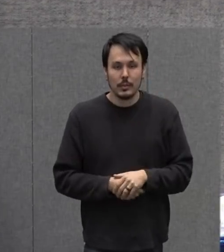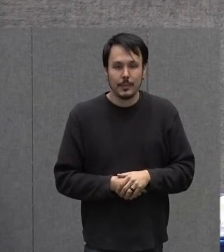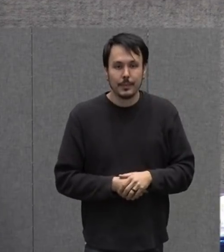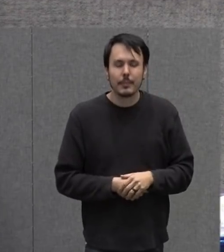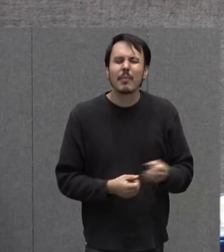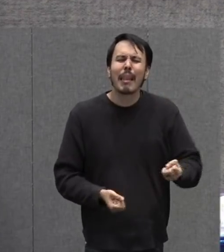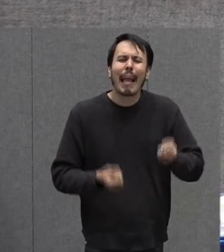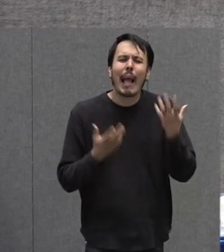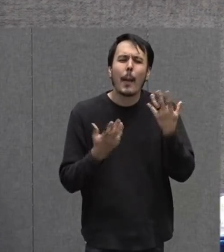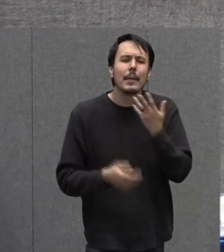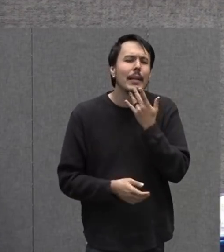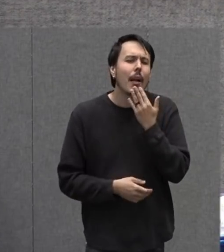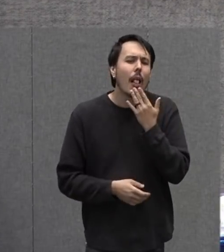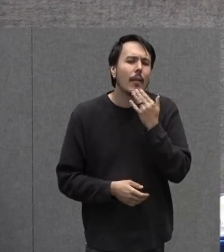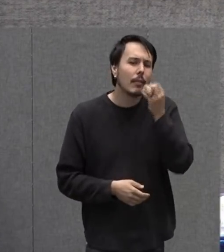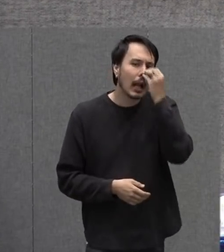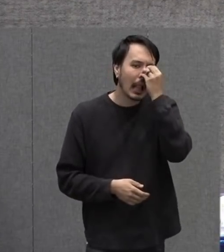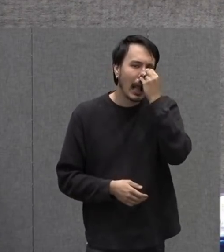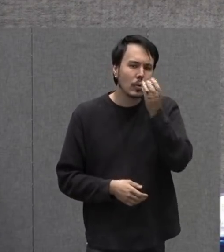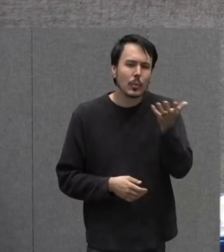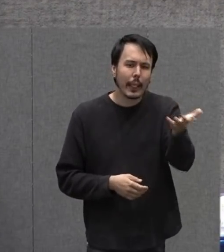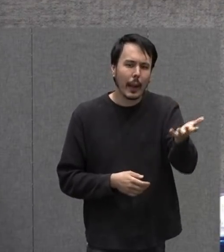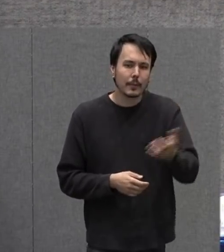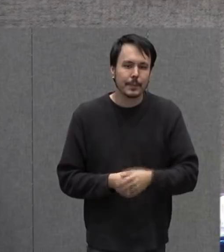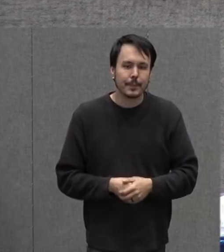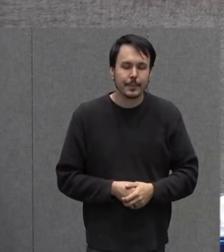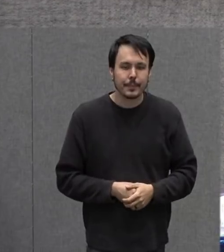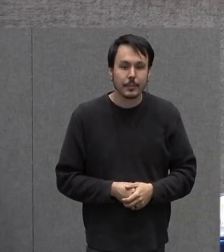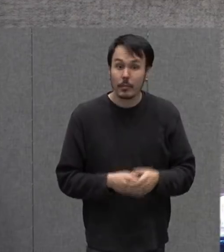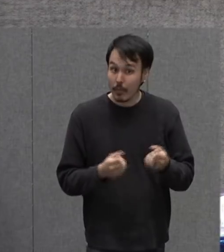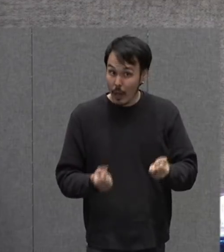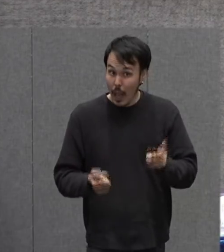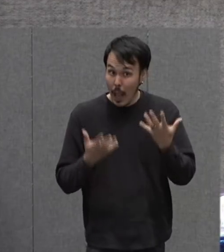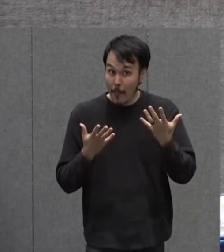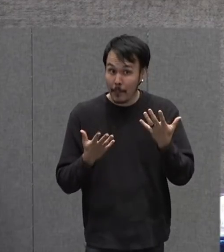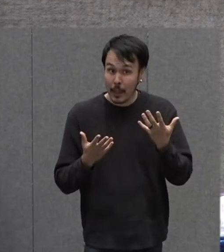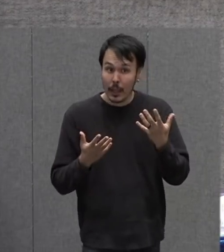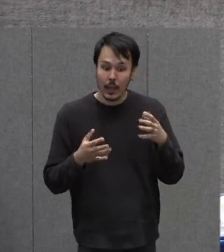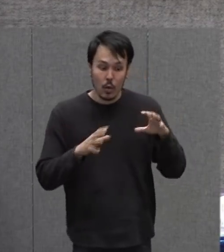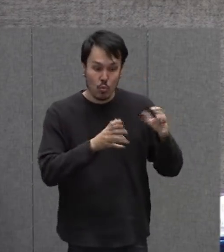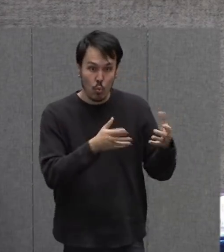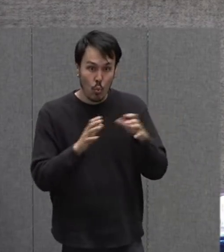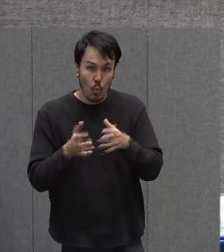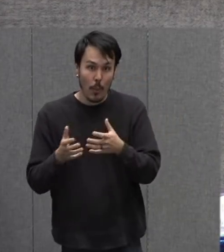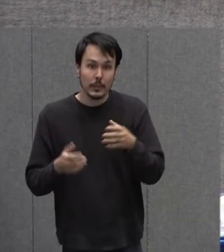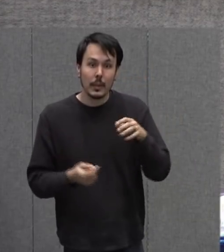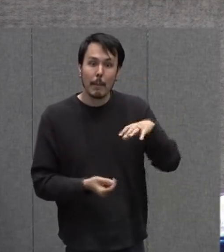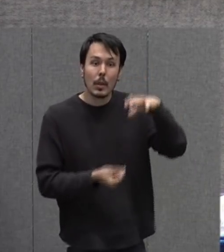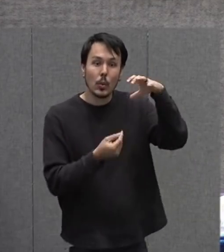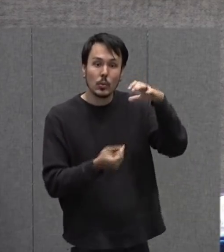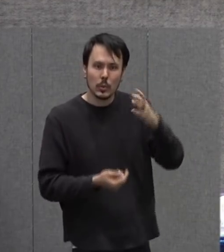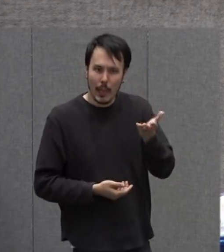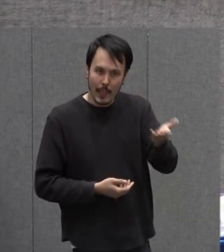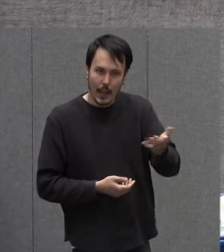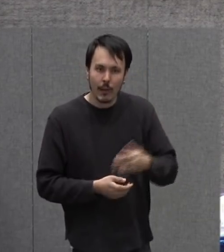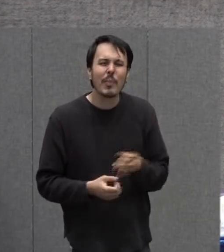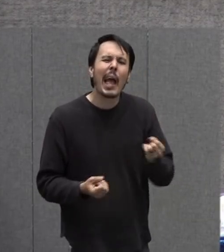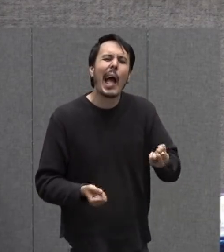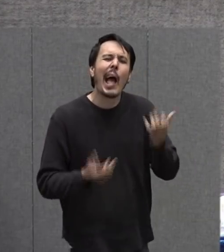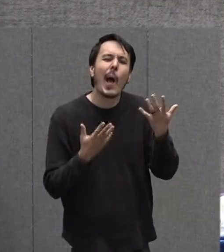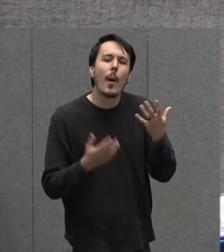How many colorful clowns were there? How many bunches of balloons were there? How